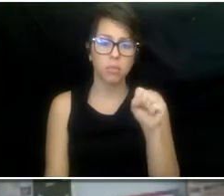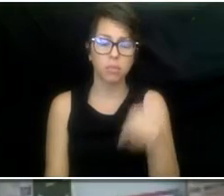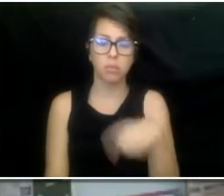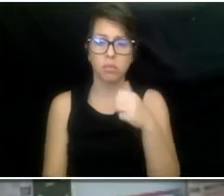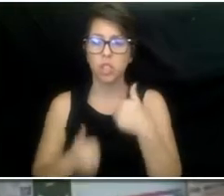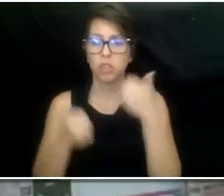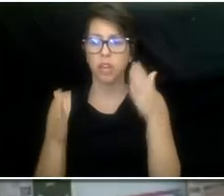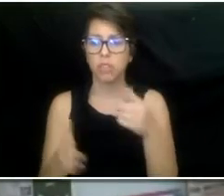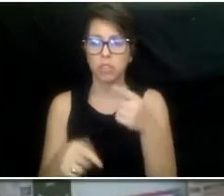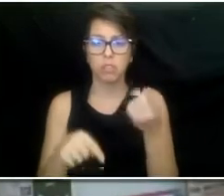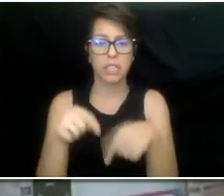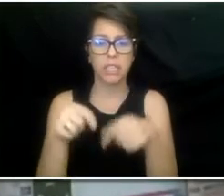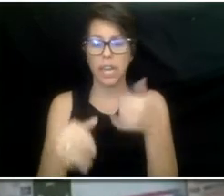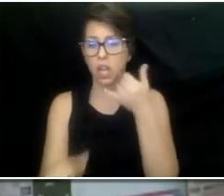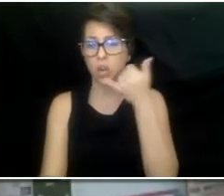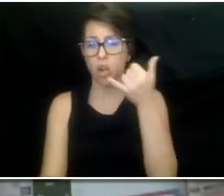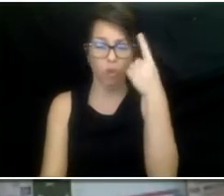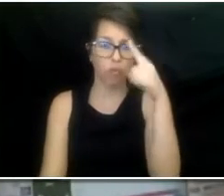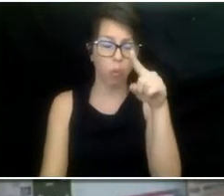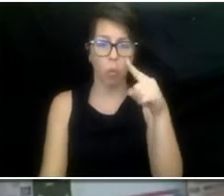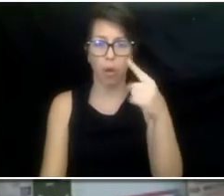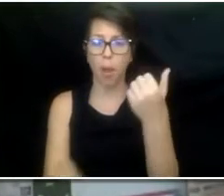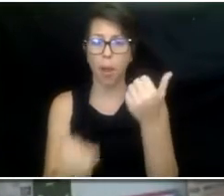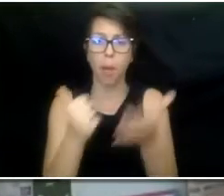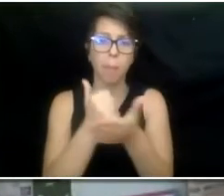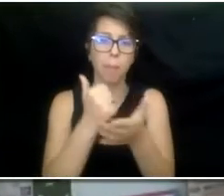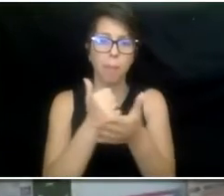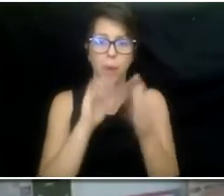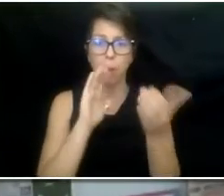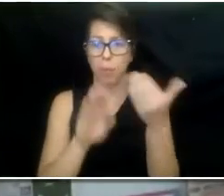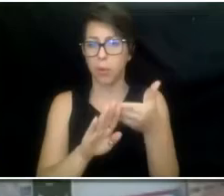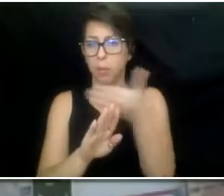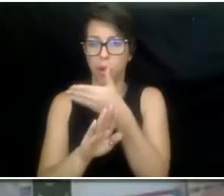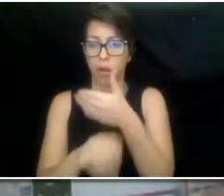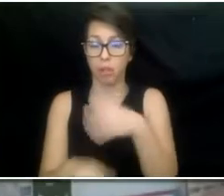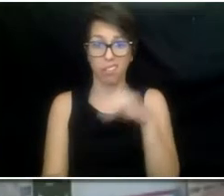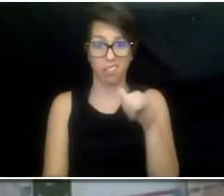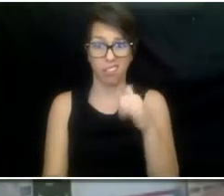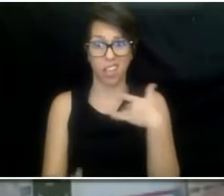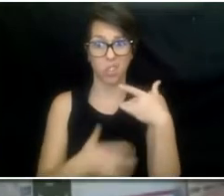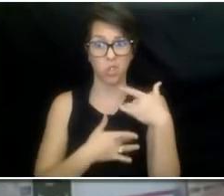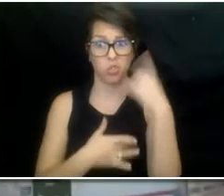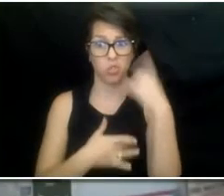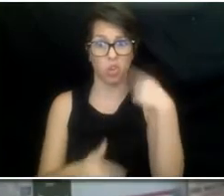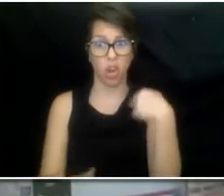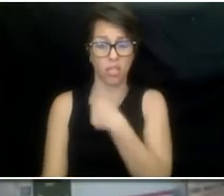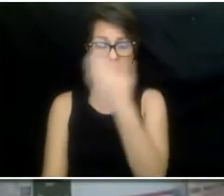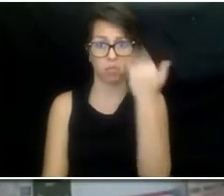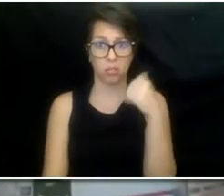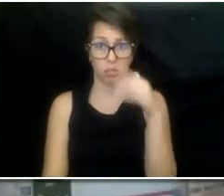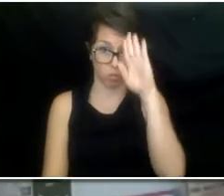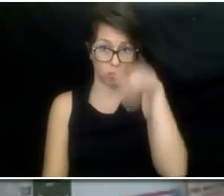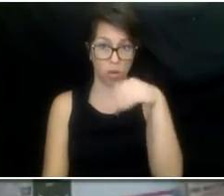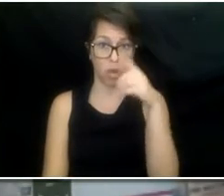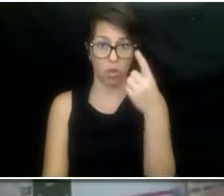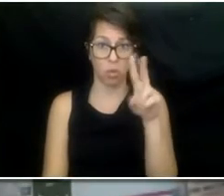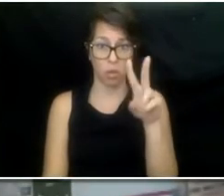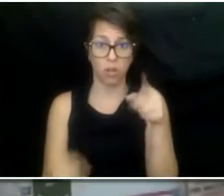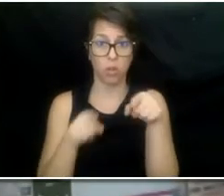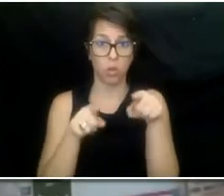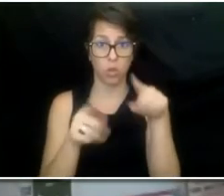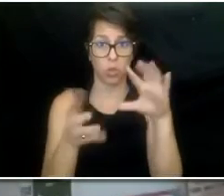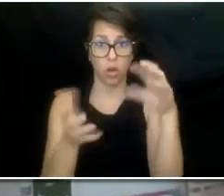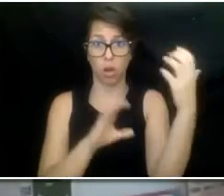Organization has identified that intimate partner violence child abuse and sexual violence are highly